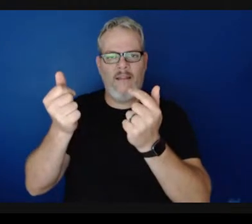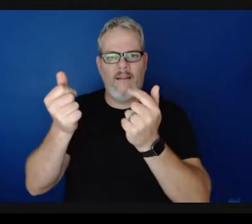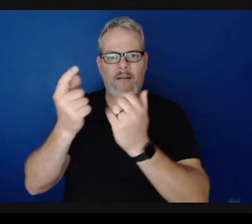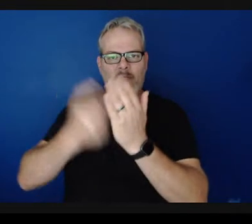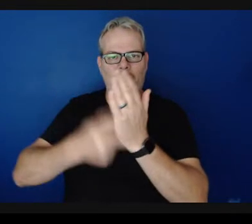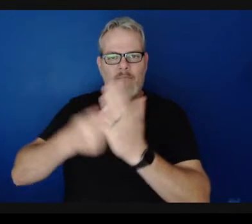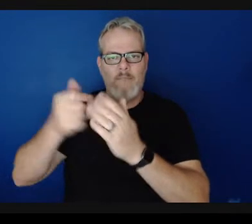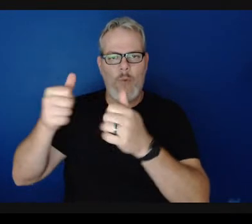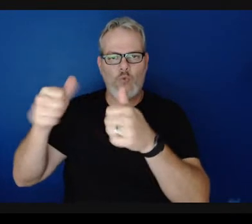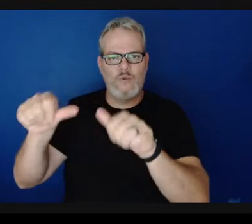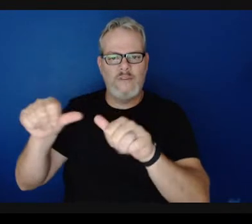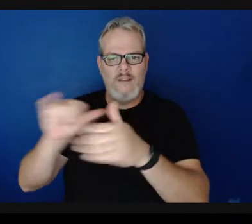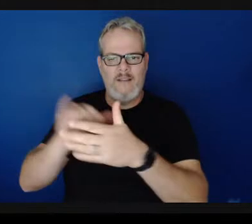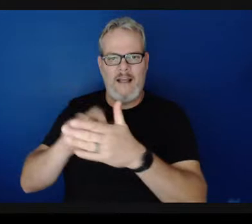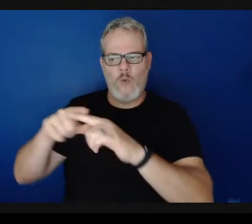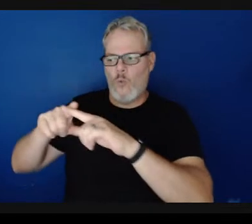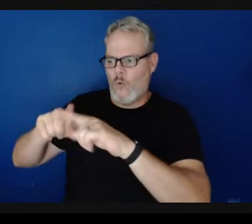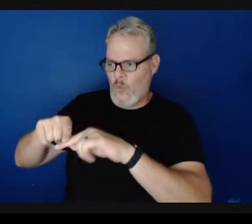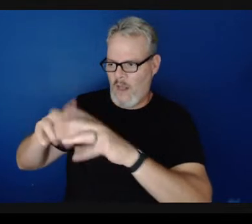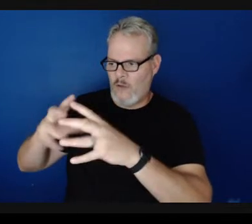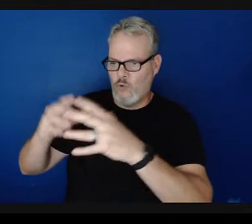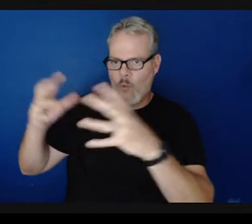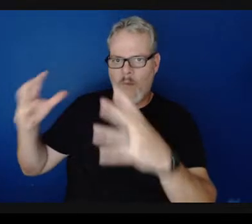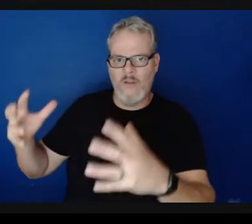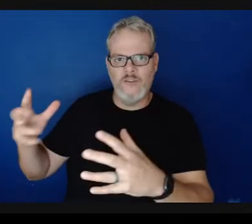which is why we rely on that so much, because it puts out